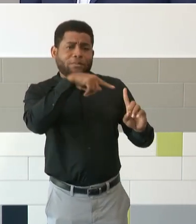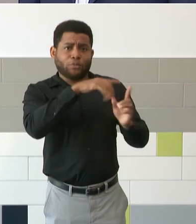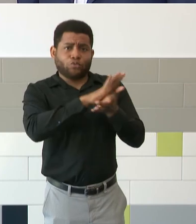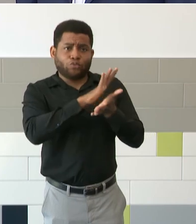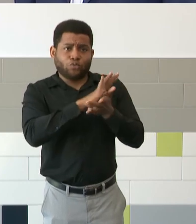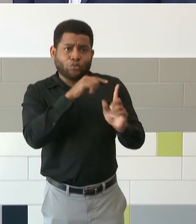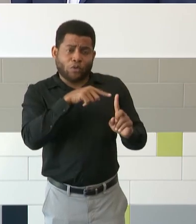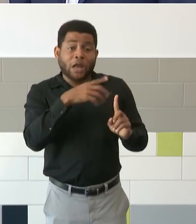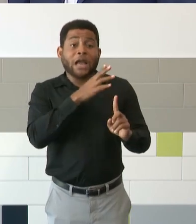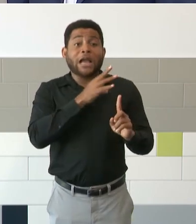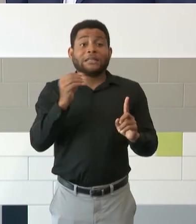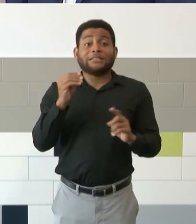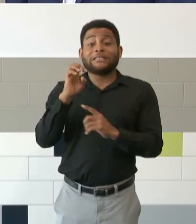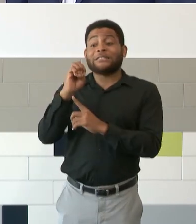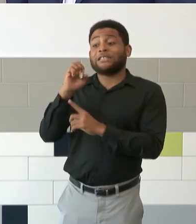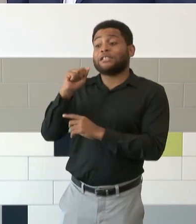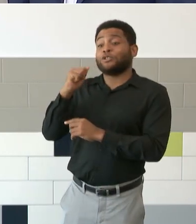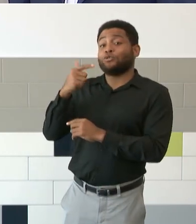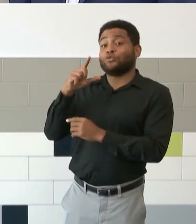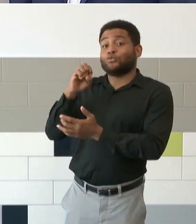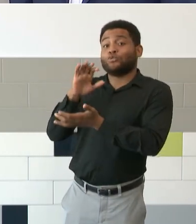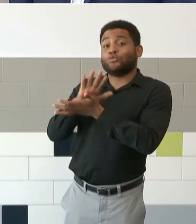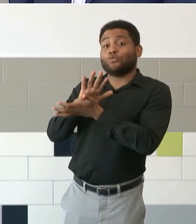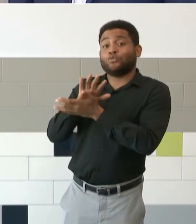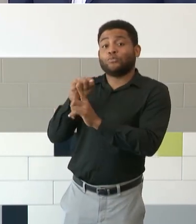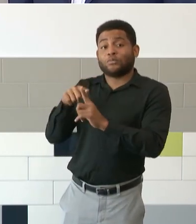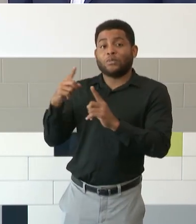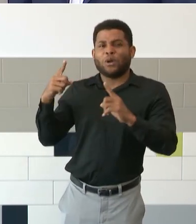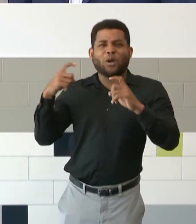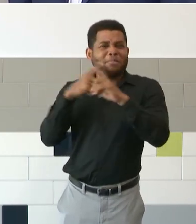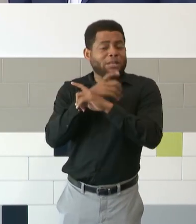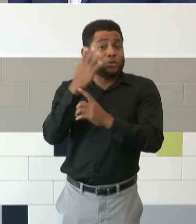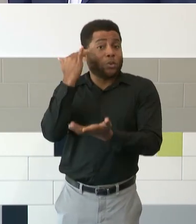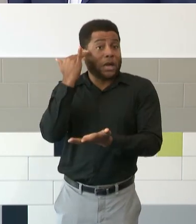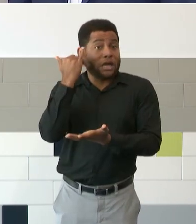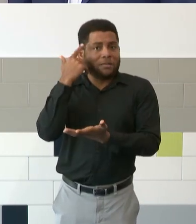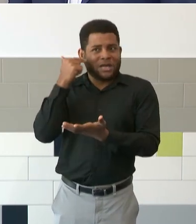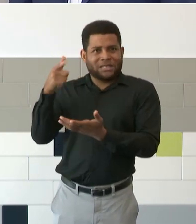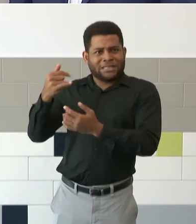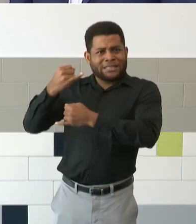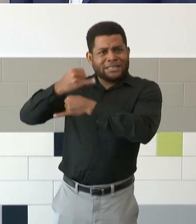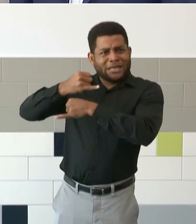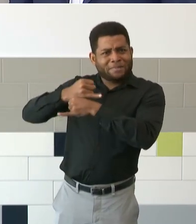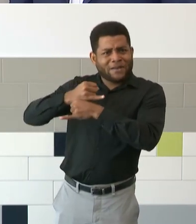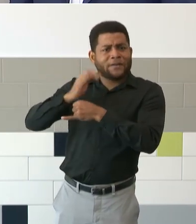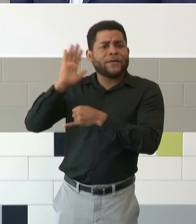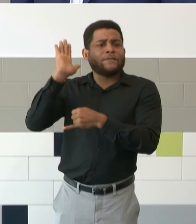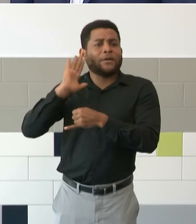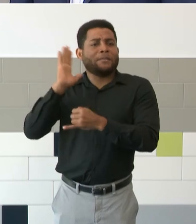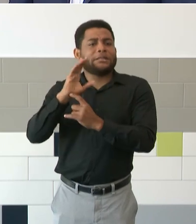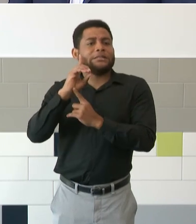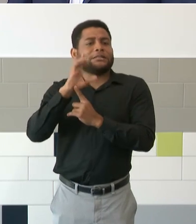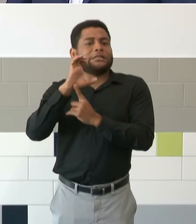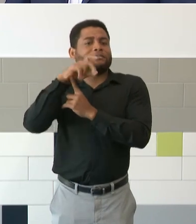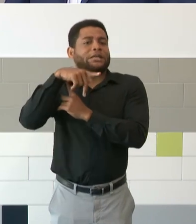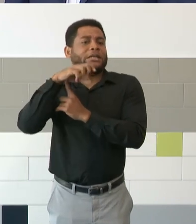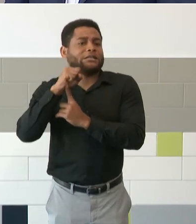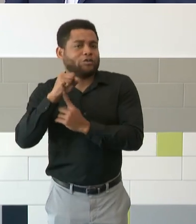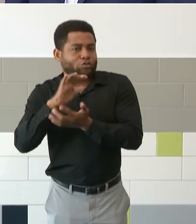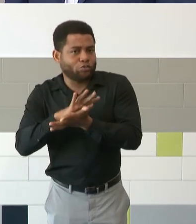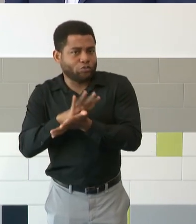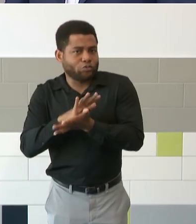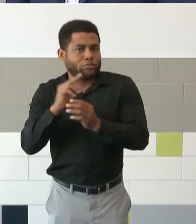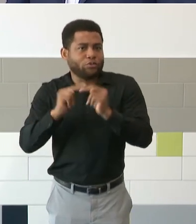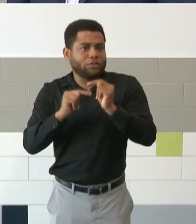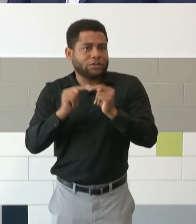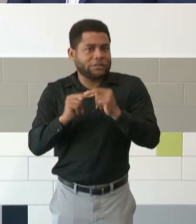currently housed in a former, one of its 2 campuses is in a former DCPS school building. In these